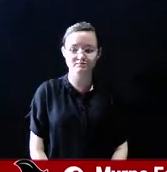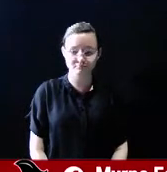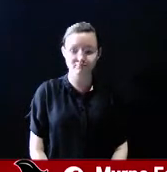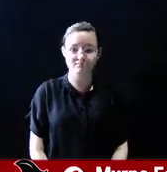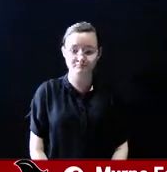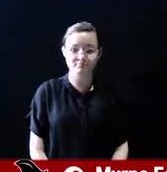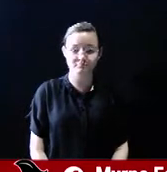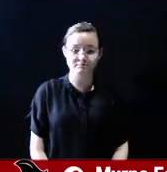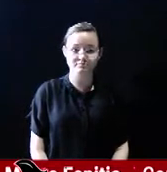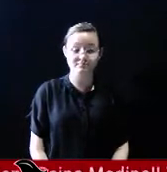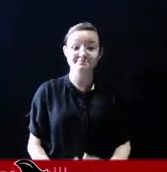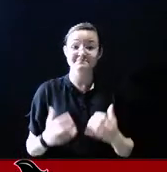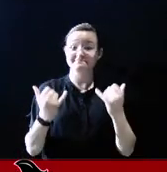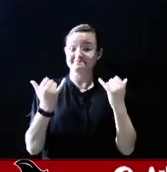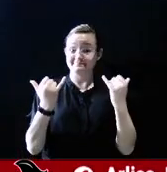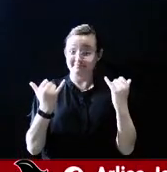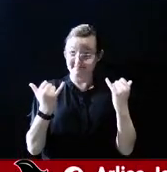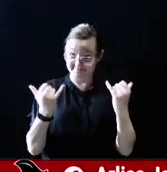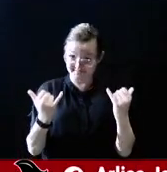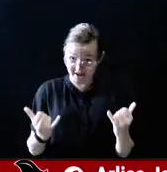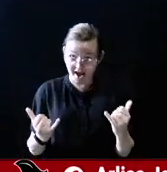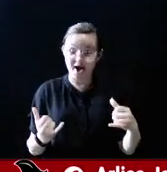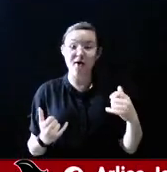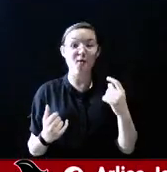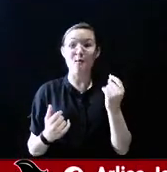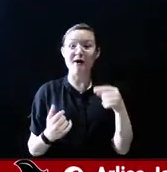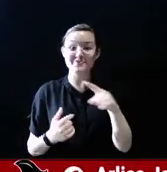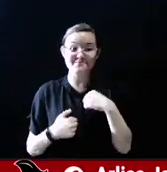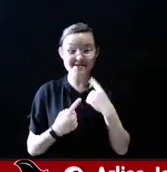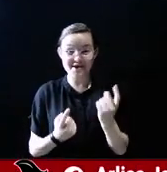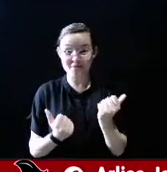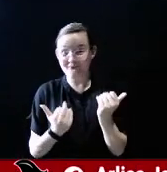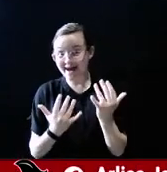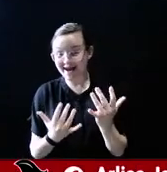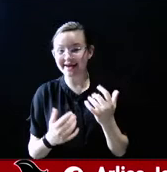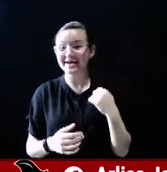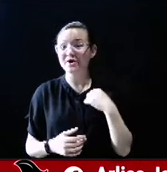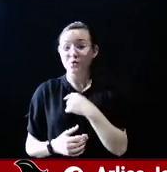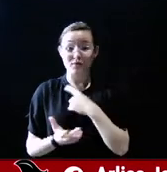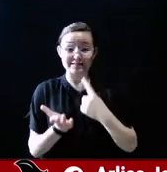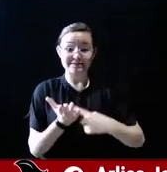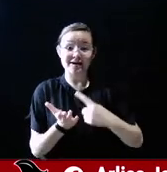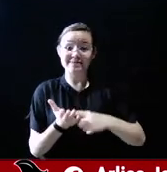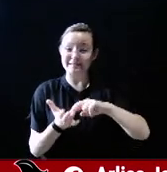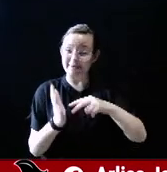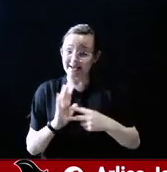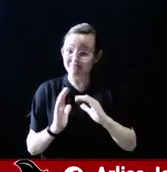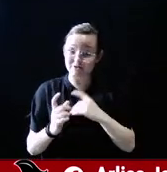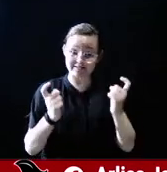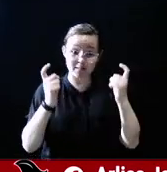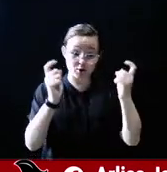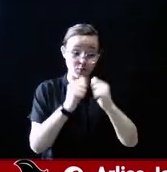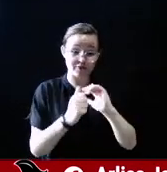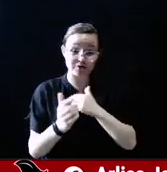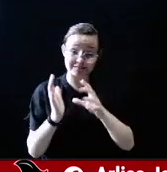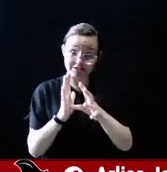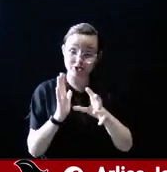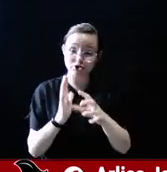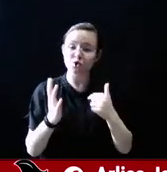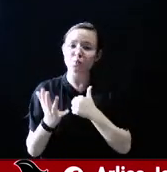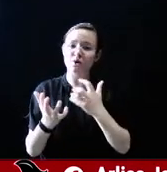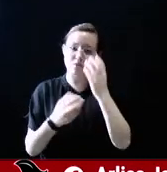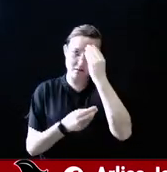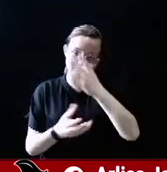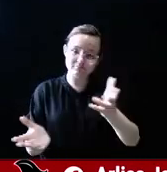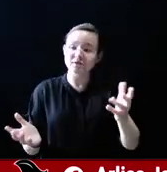We've now come to the phase of our graduation for which you've been waiting for. We've discussed the meaning of the ceremony with our seniors and would like to mention it to